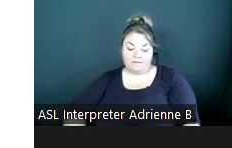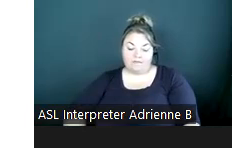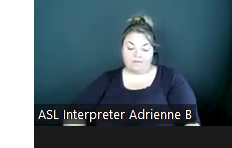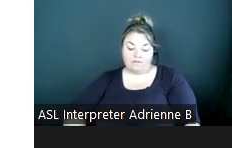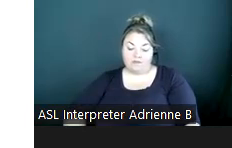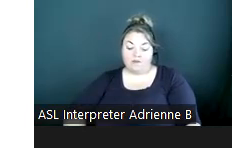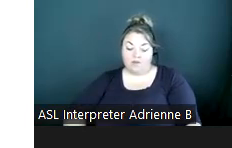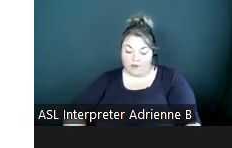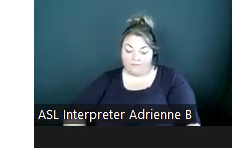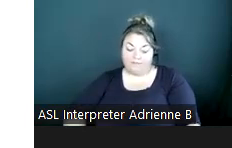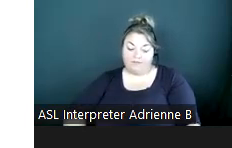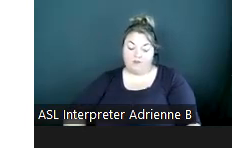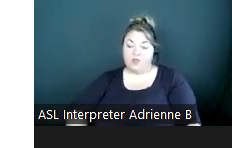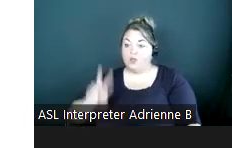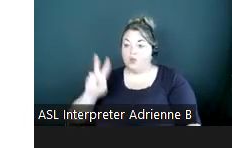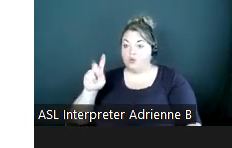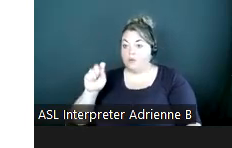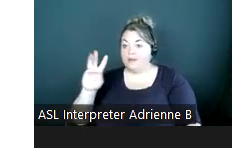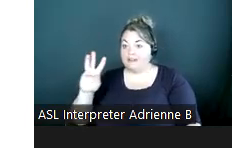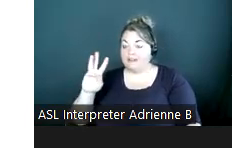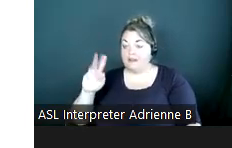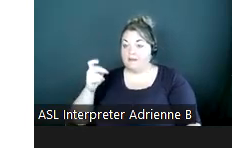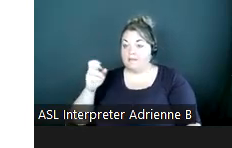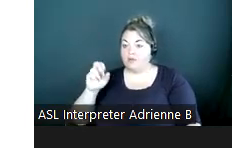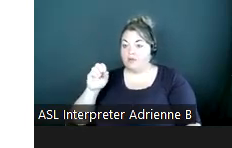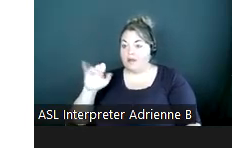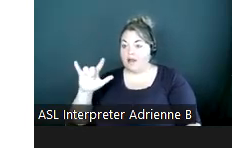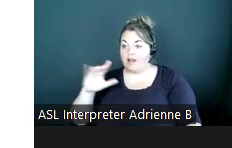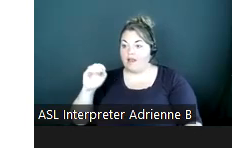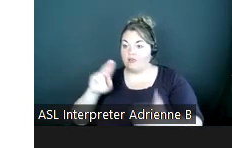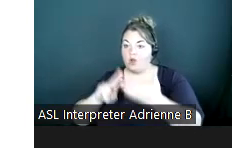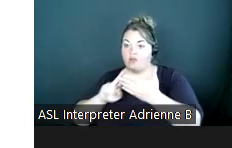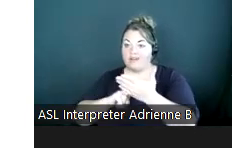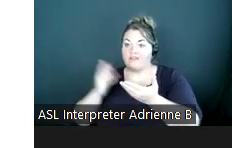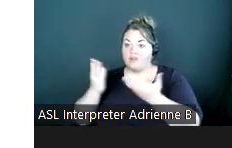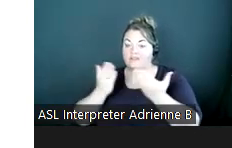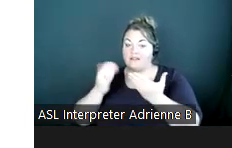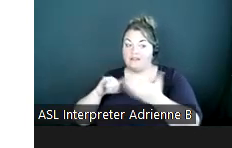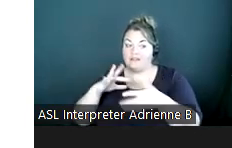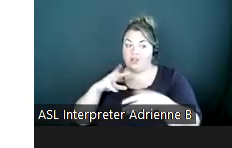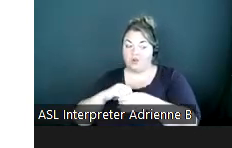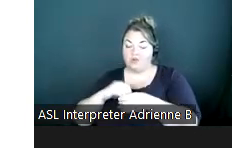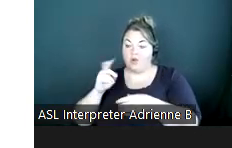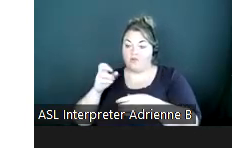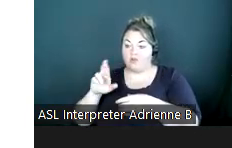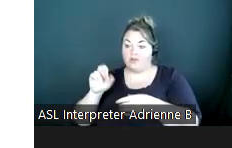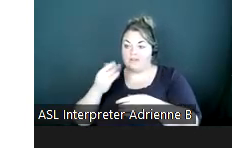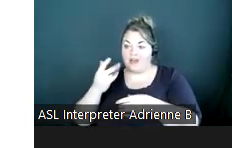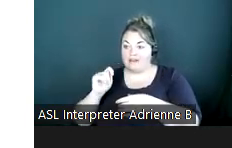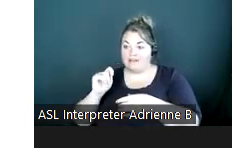All right. 2.6, personnel and contracted services. So this includes oversight position